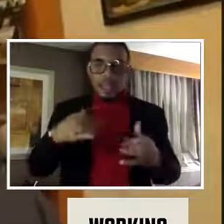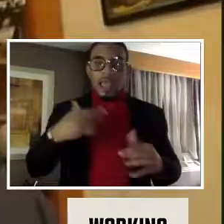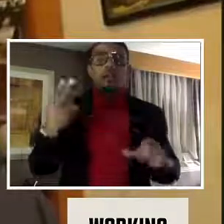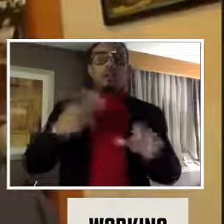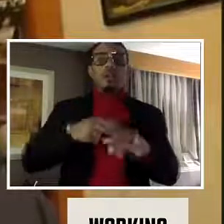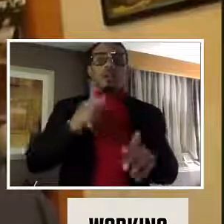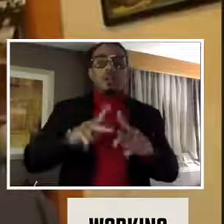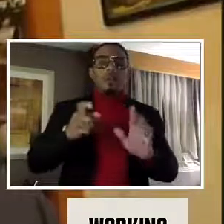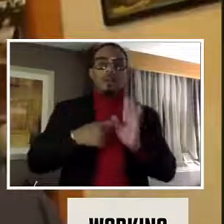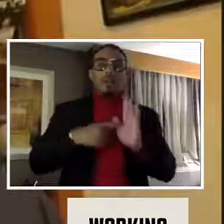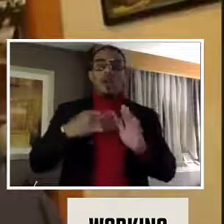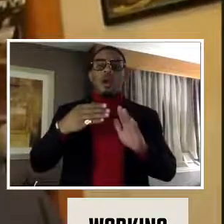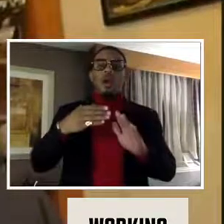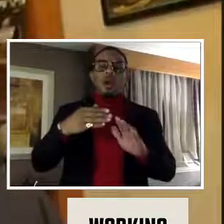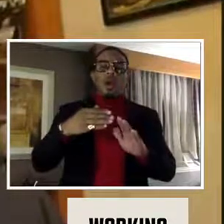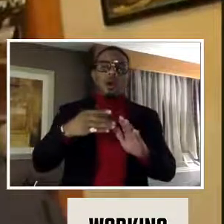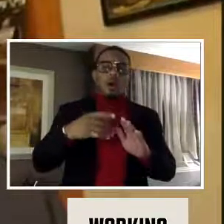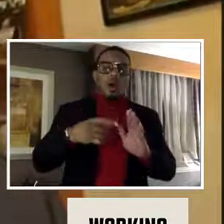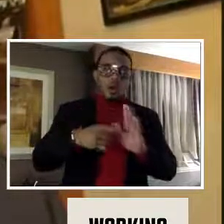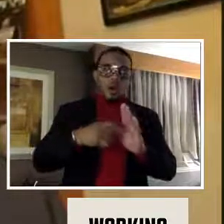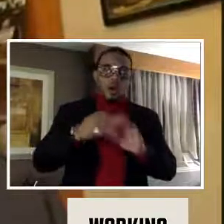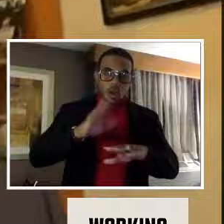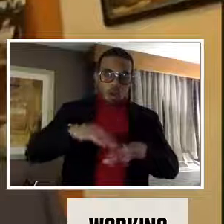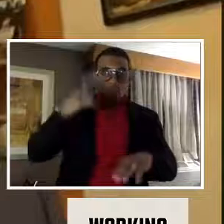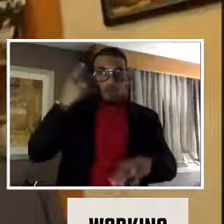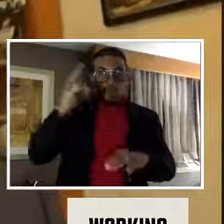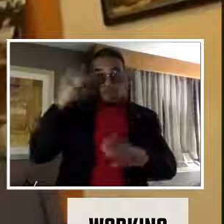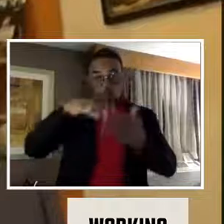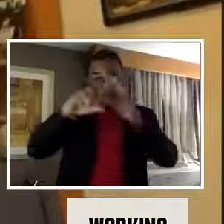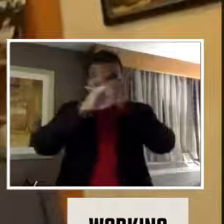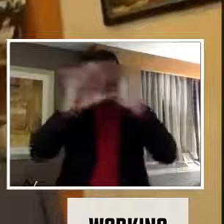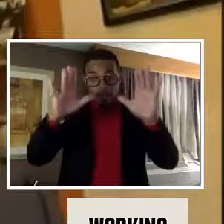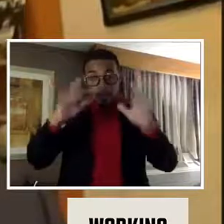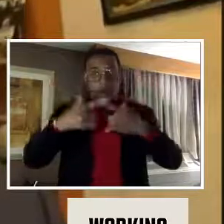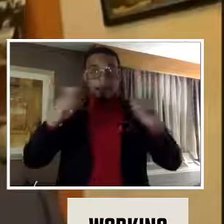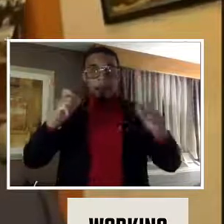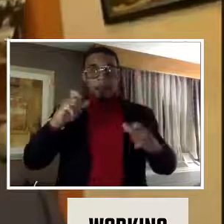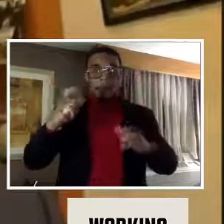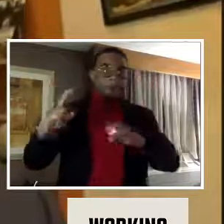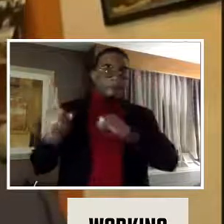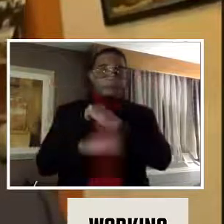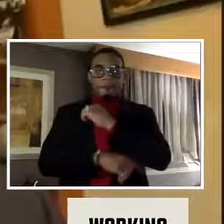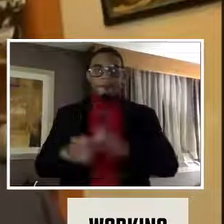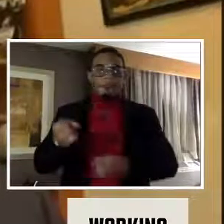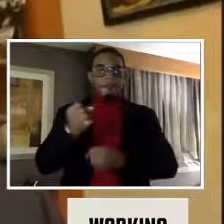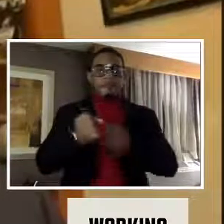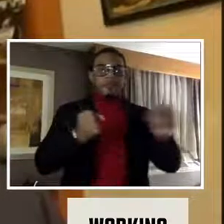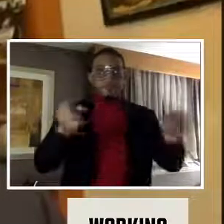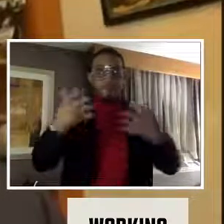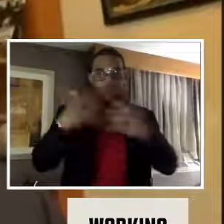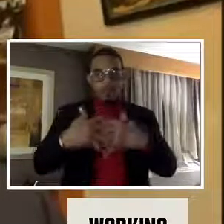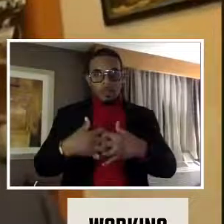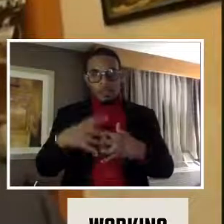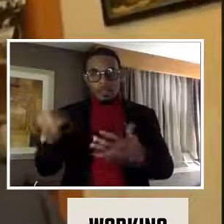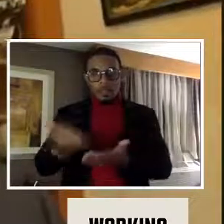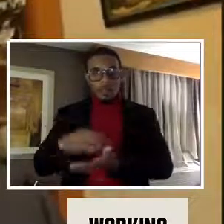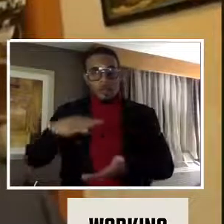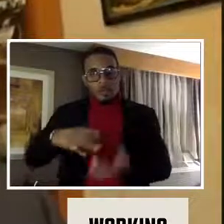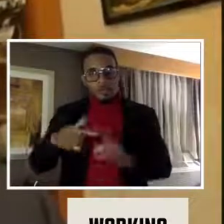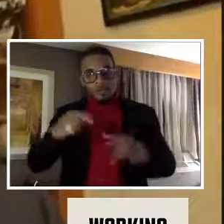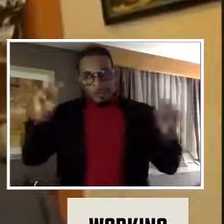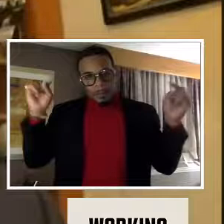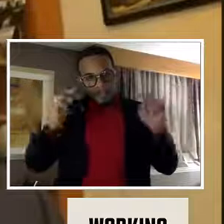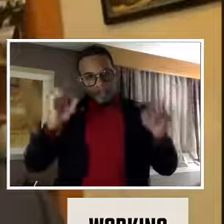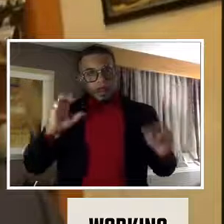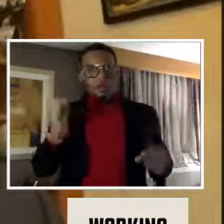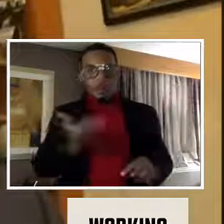the People's Charter calling for a reimagining of the mass criminalization and deportation machines. They've profited from the